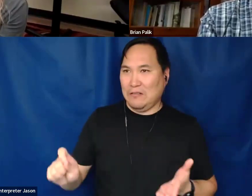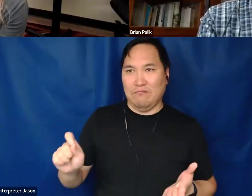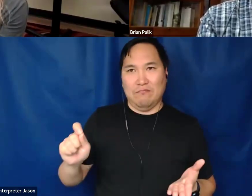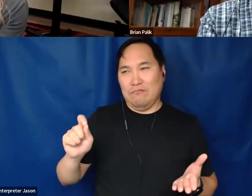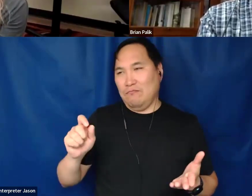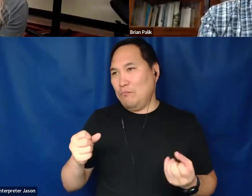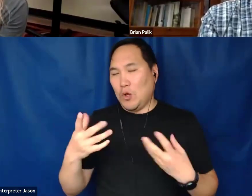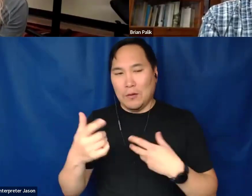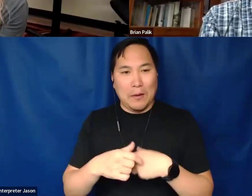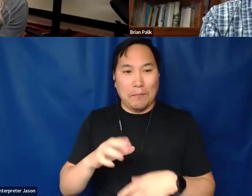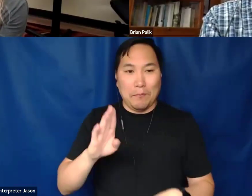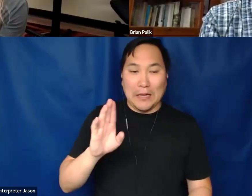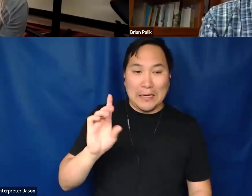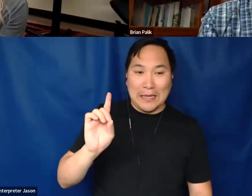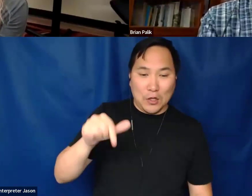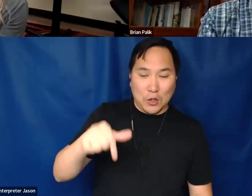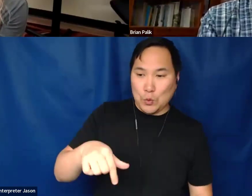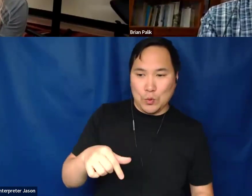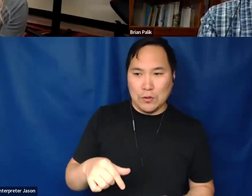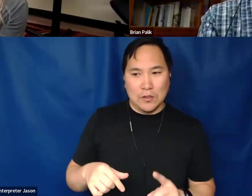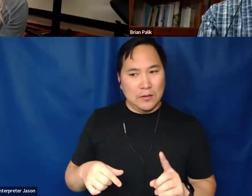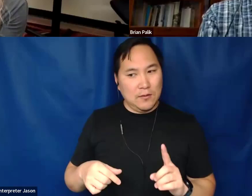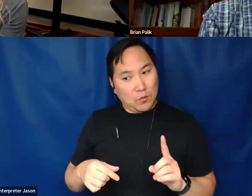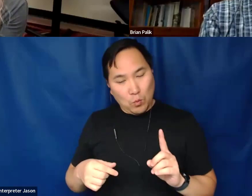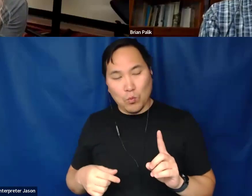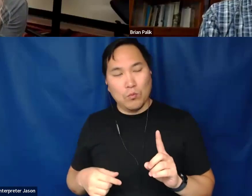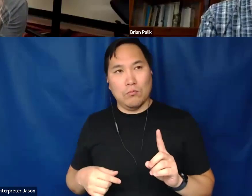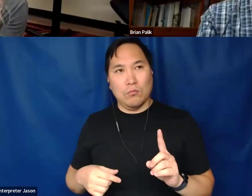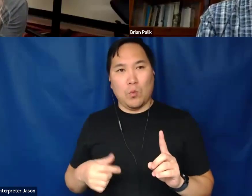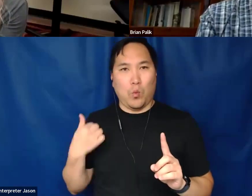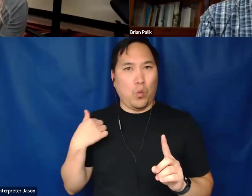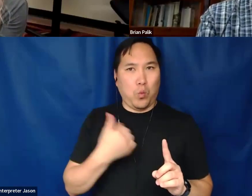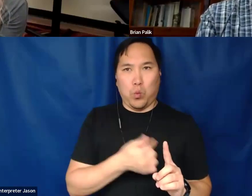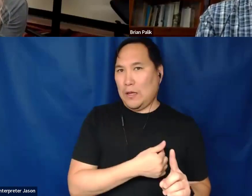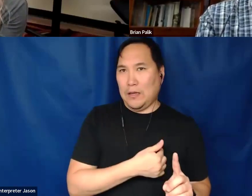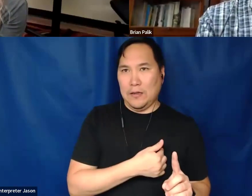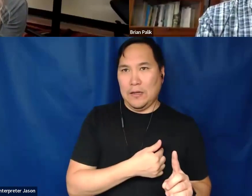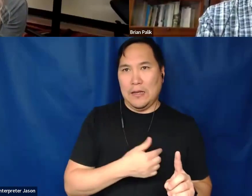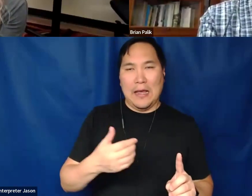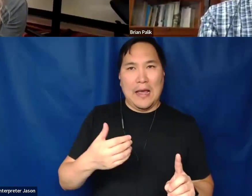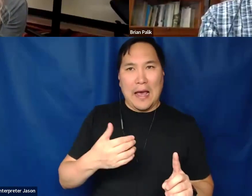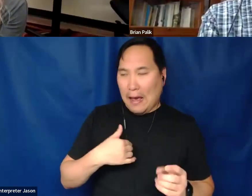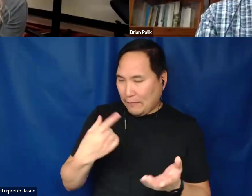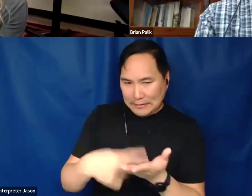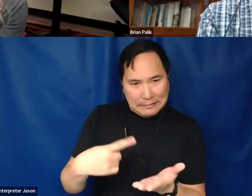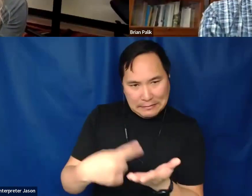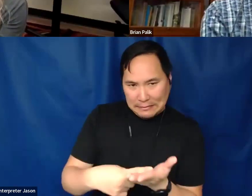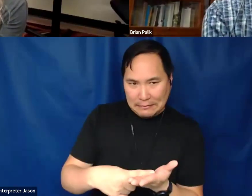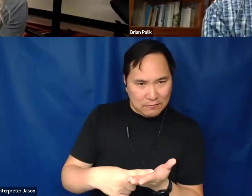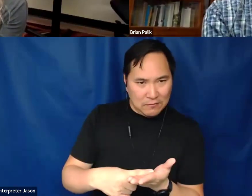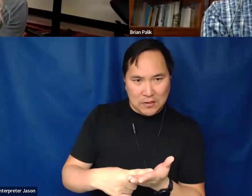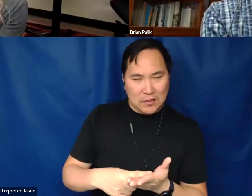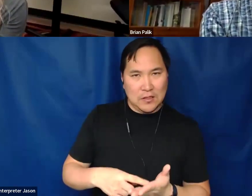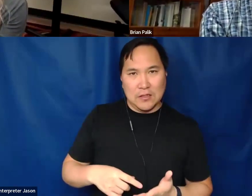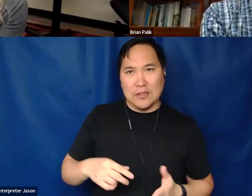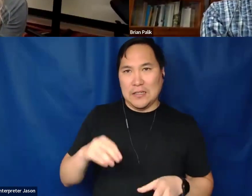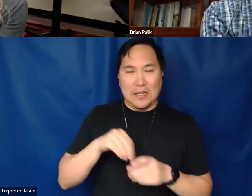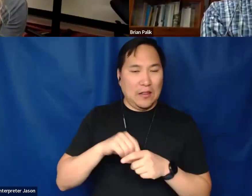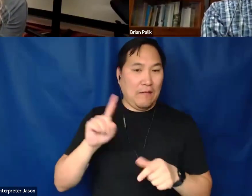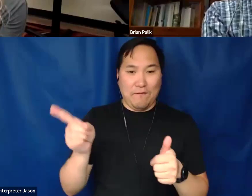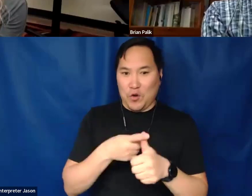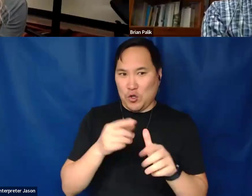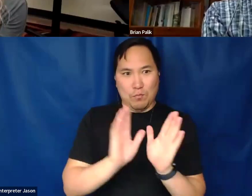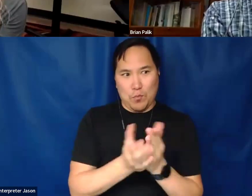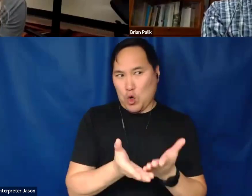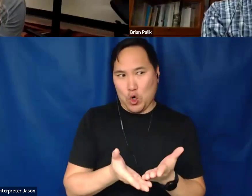ways, and BDQ is one of the things that we have a whole kind of box discourse thing in our first book,